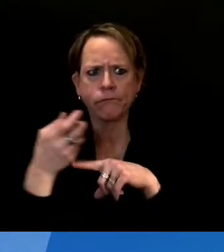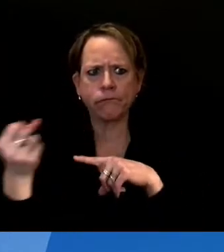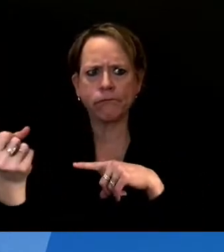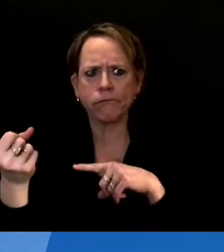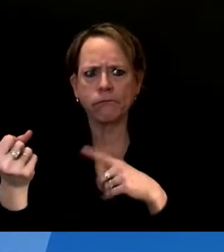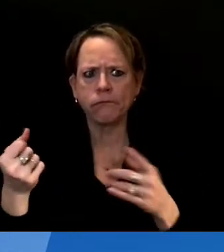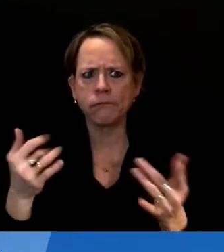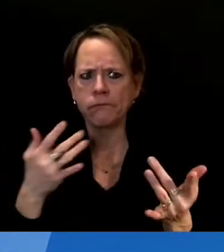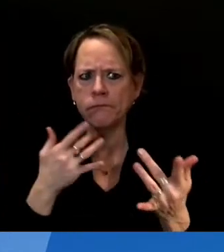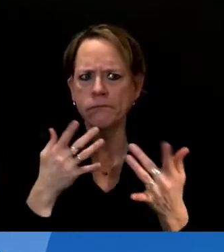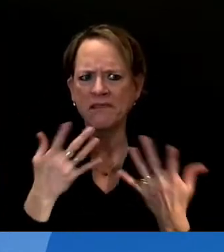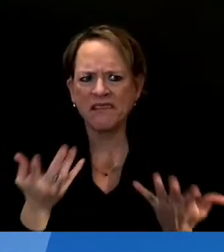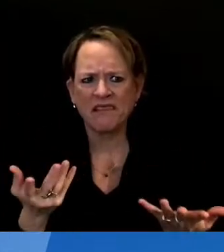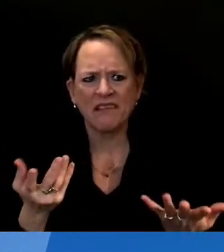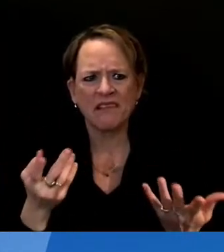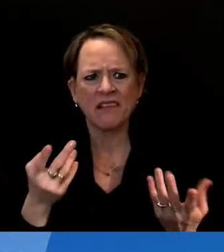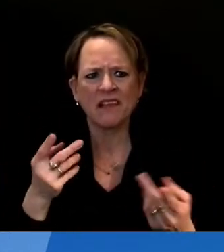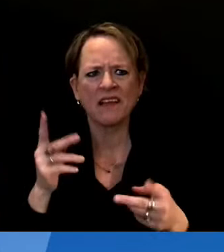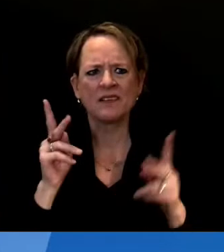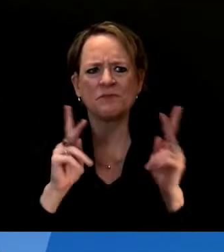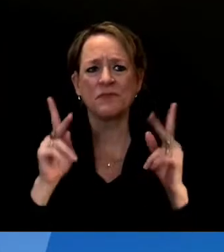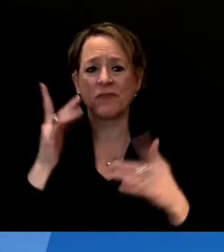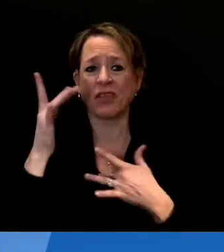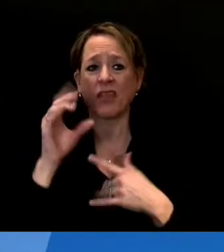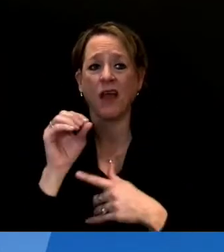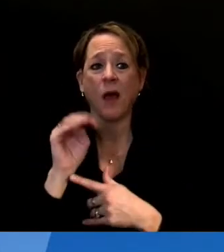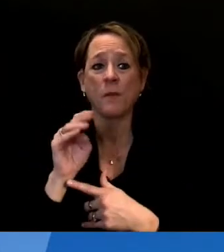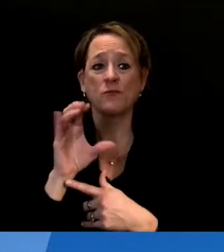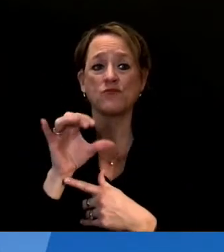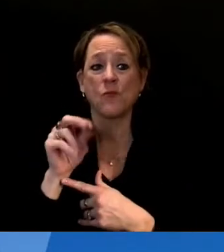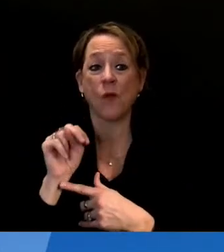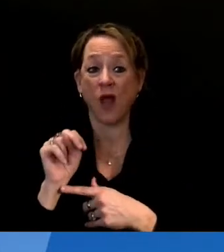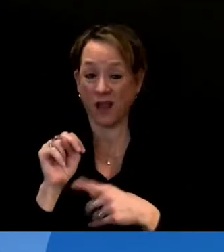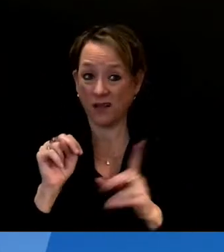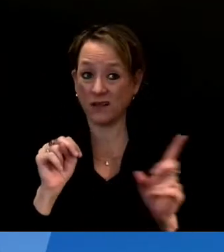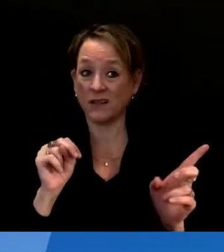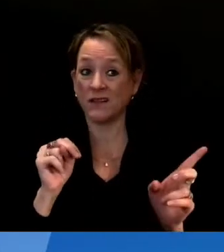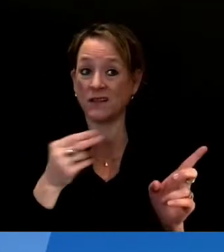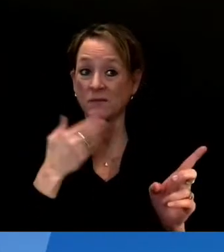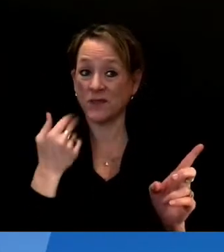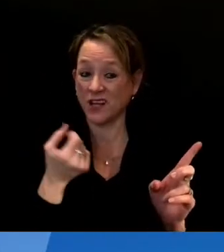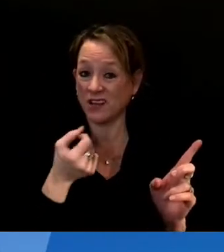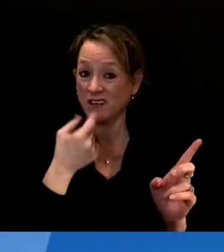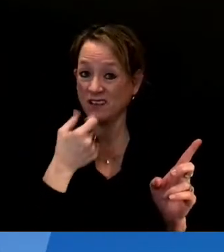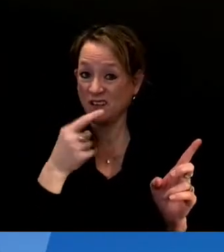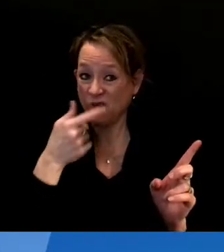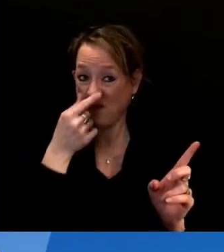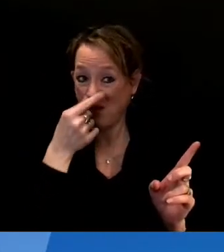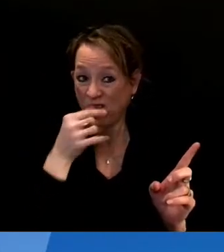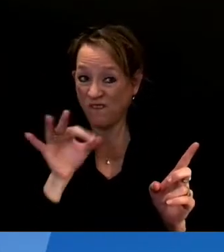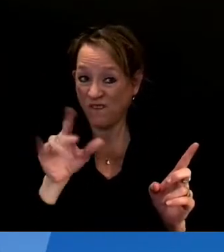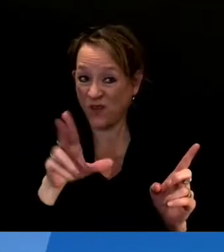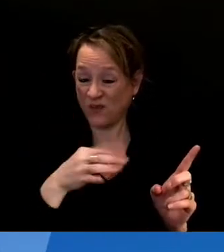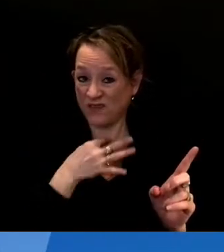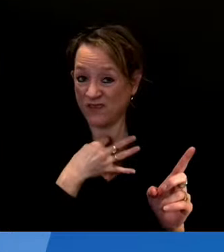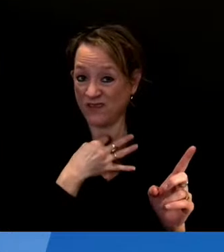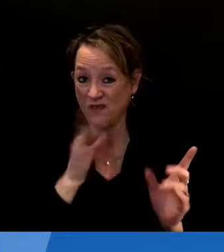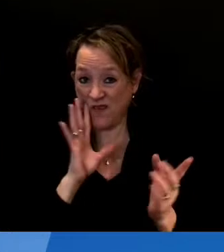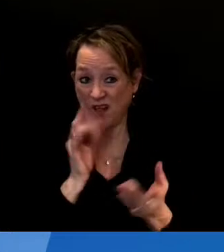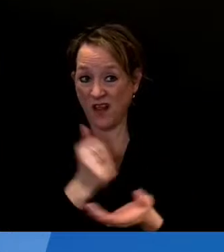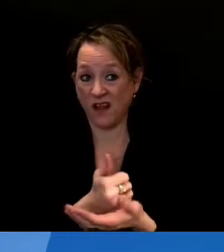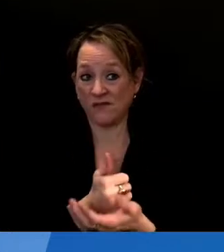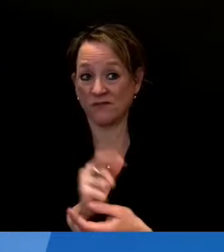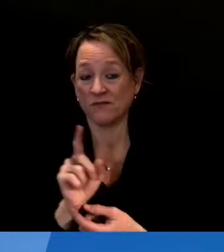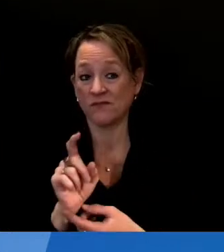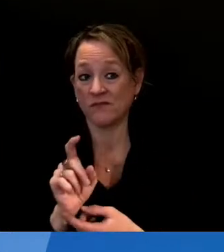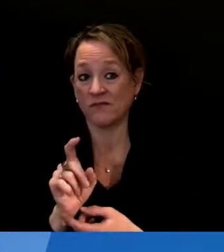about the shortages both to consumers, whether there's hoarding like there was at the beginning of the pandemic, and also to retailers, whether or not they should limit the supply that people can